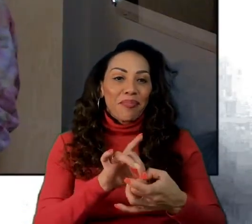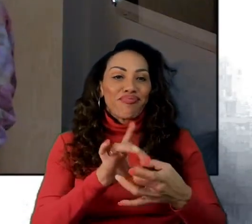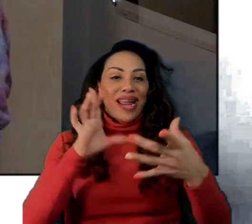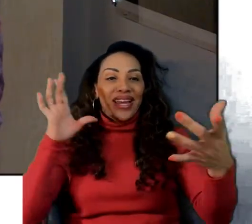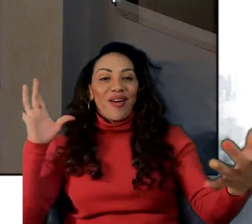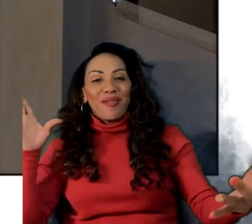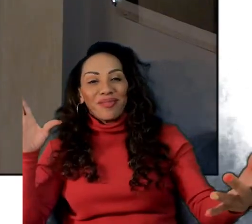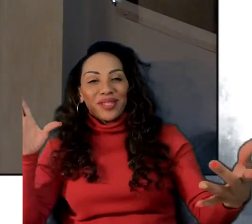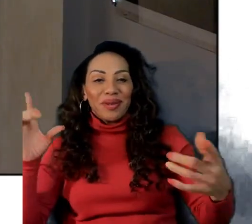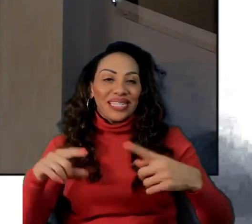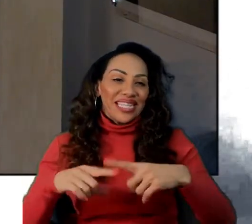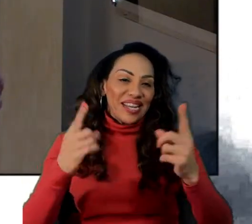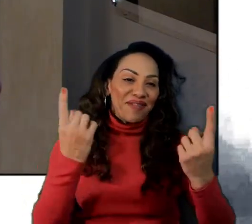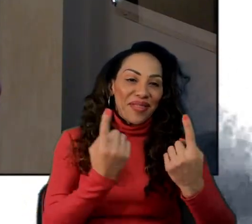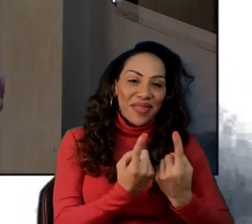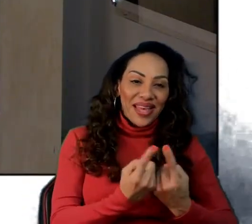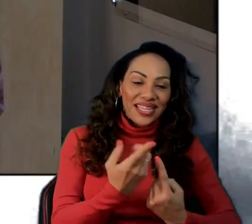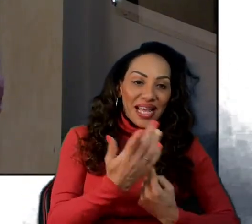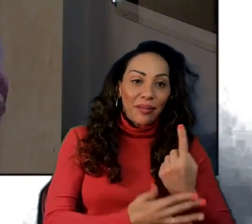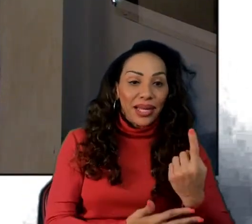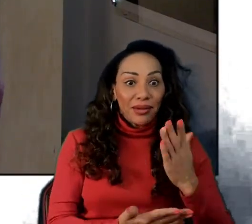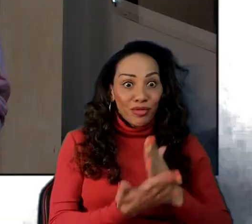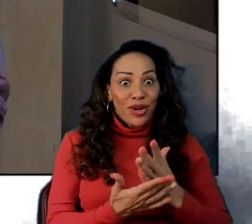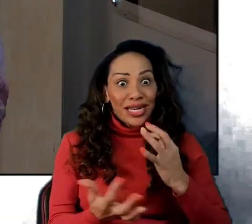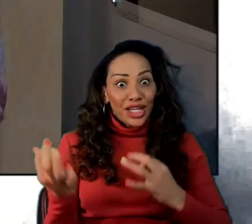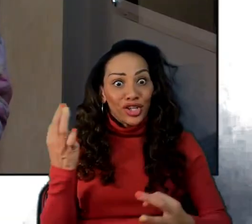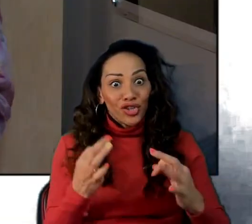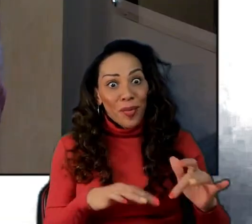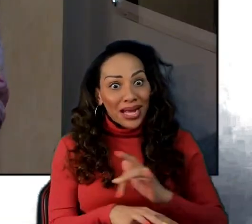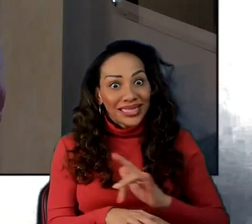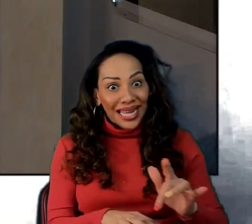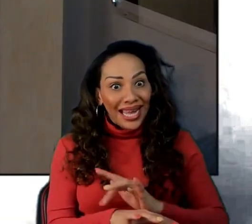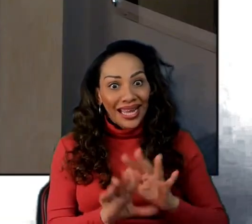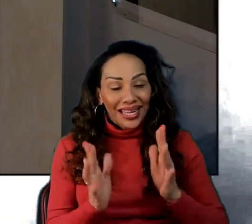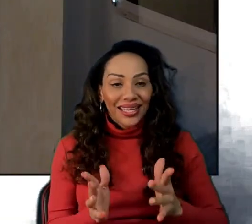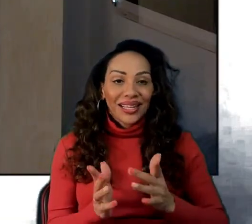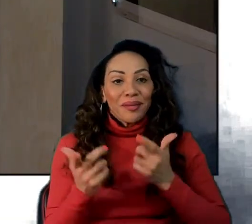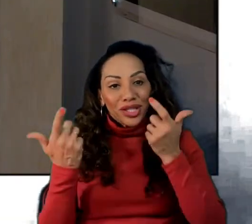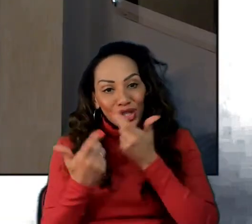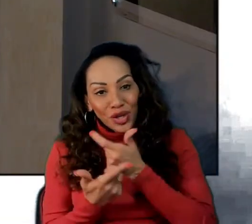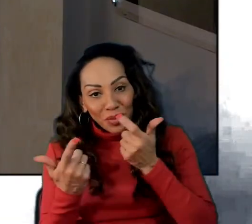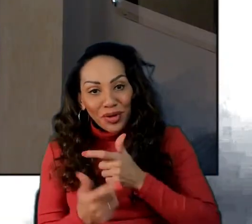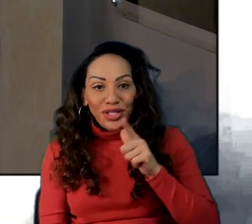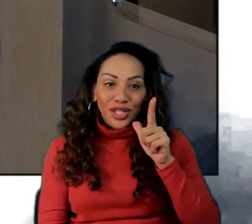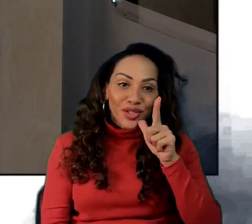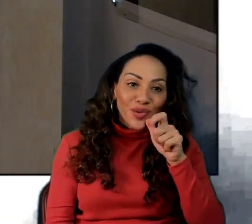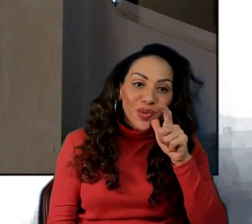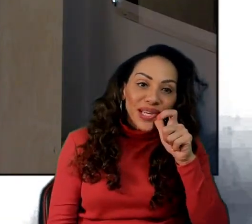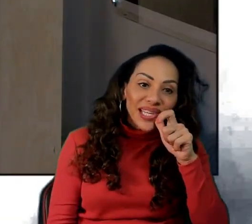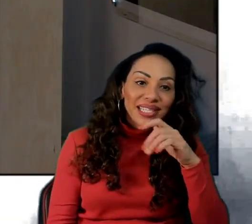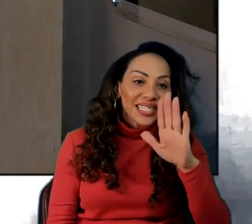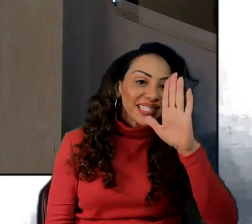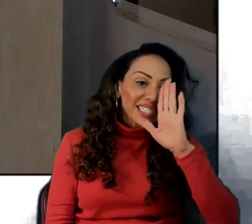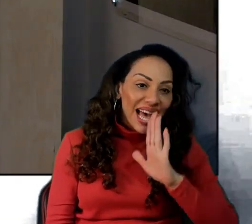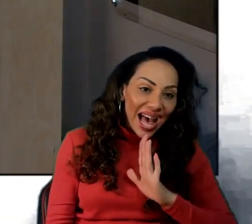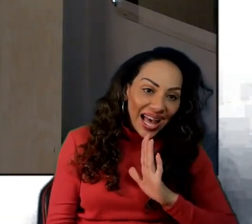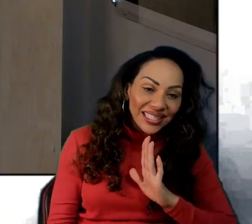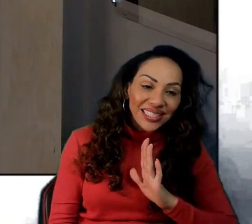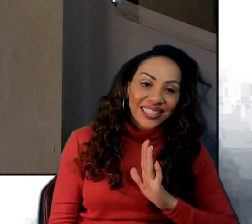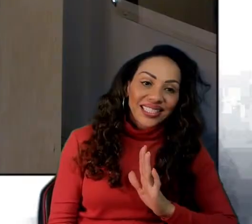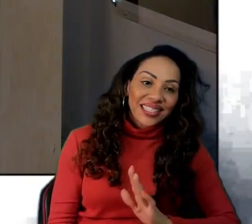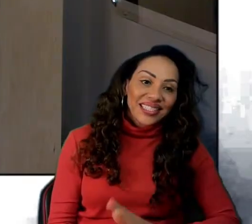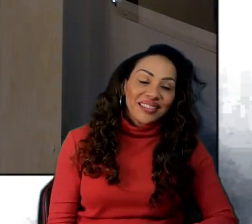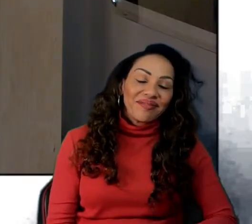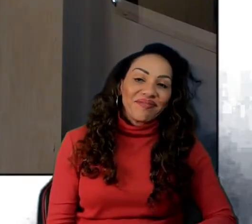on, and it was like humorous at times and sweet and sad. And